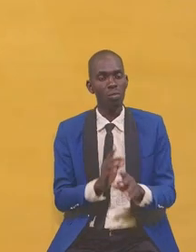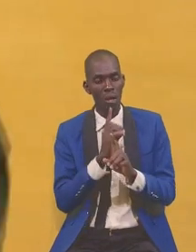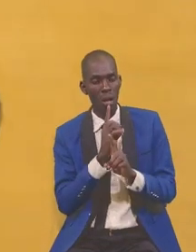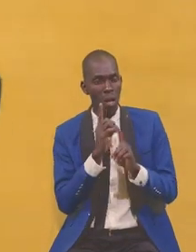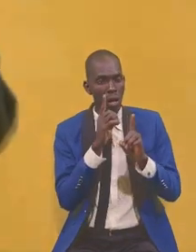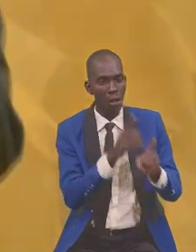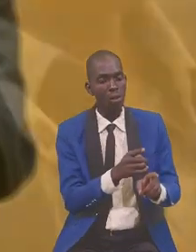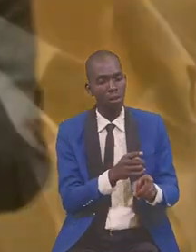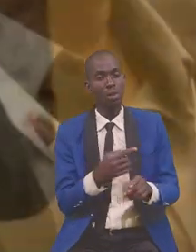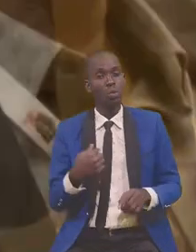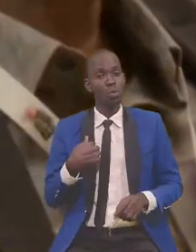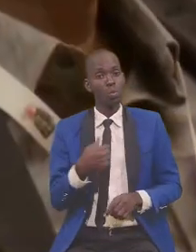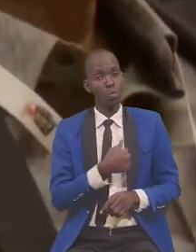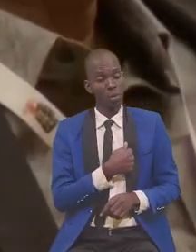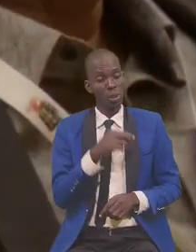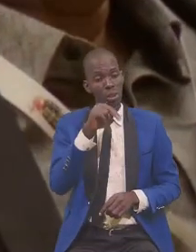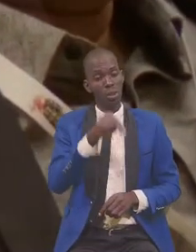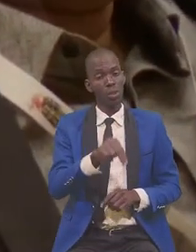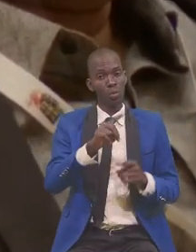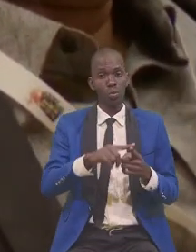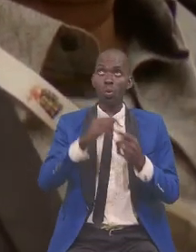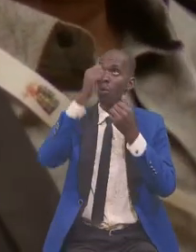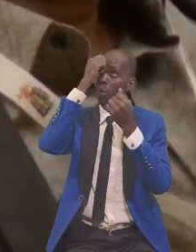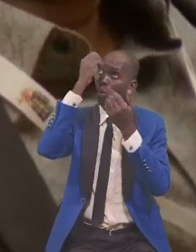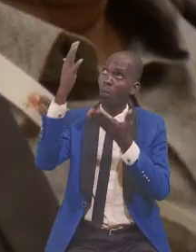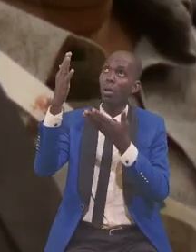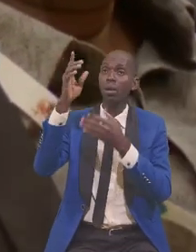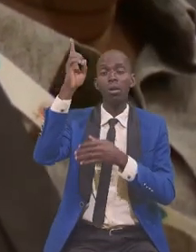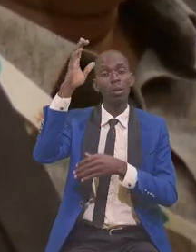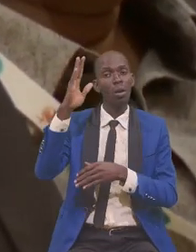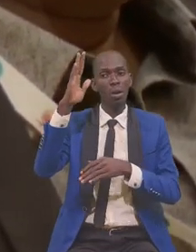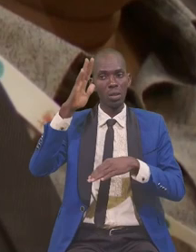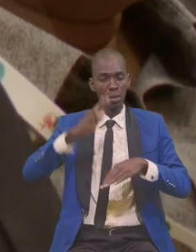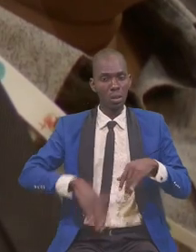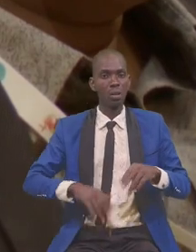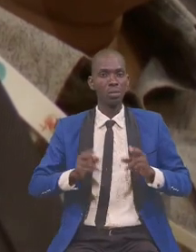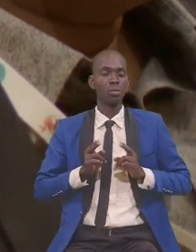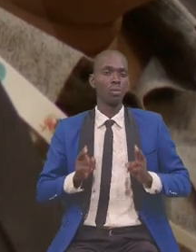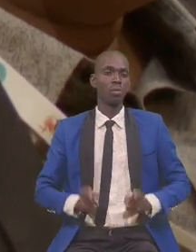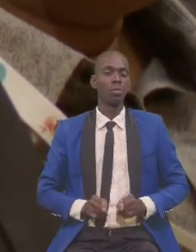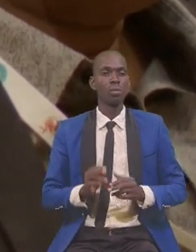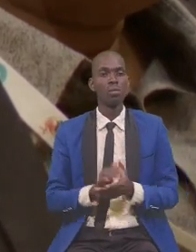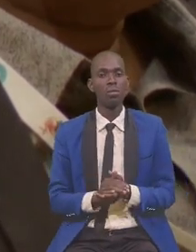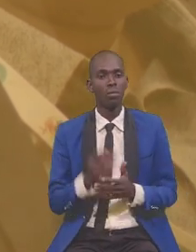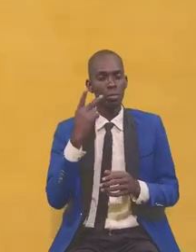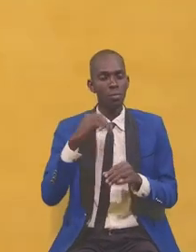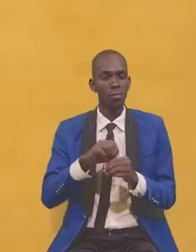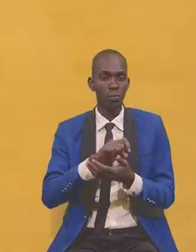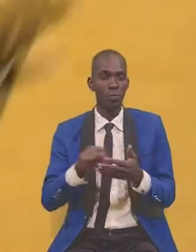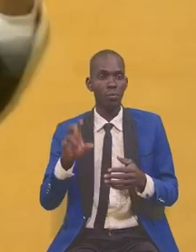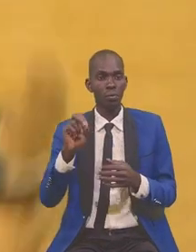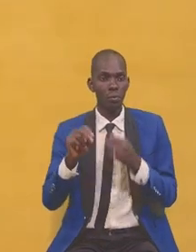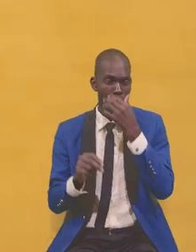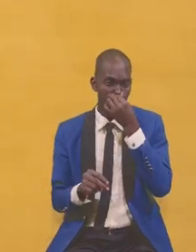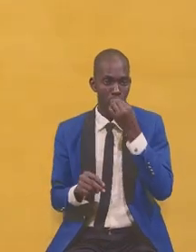we ought to be God rather than men. Look at verse 30. In verse 30,